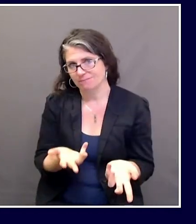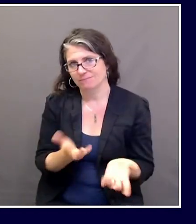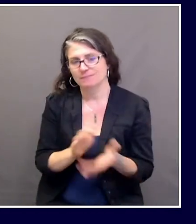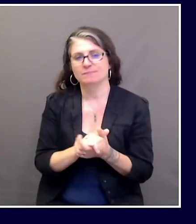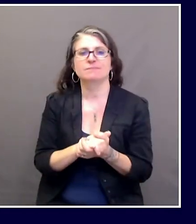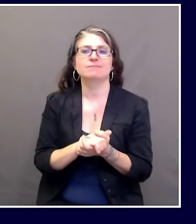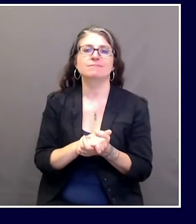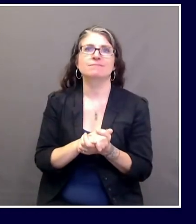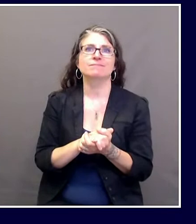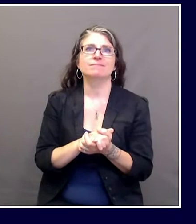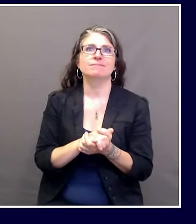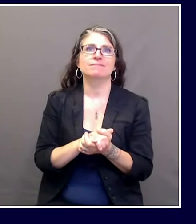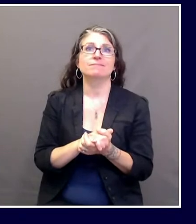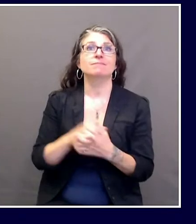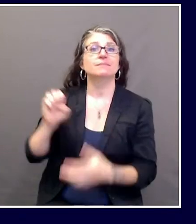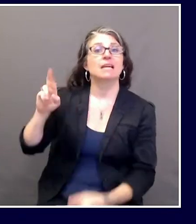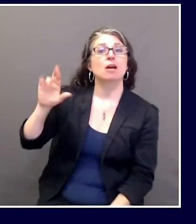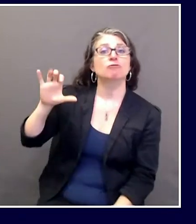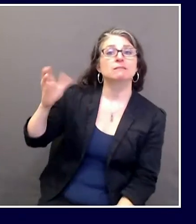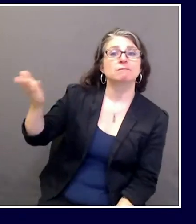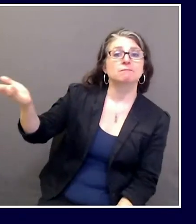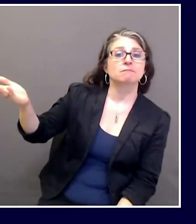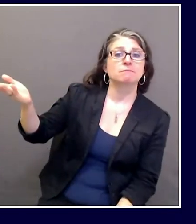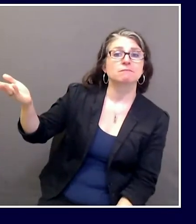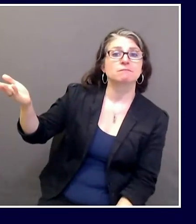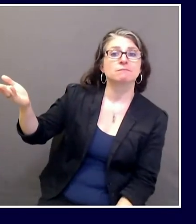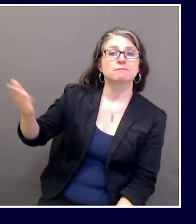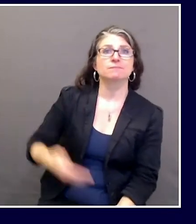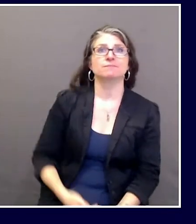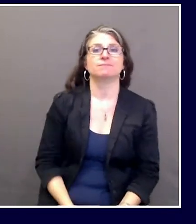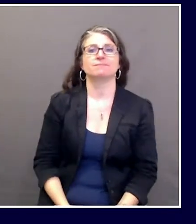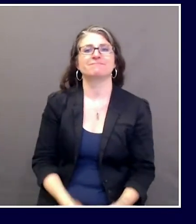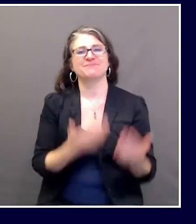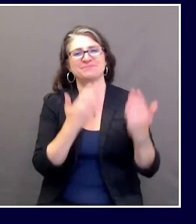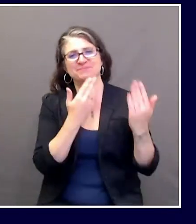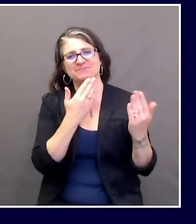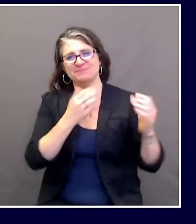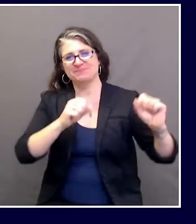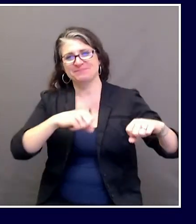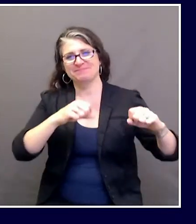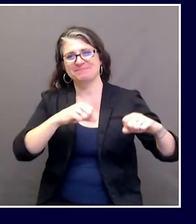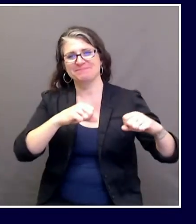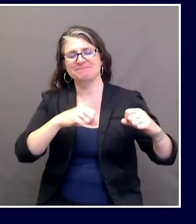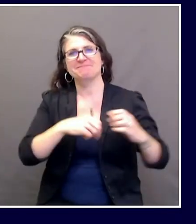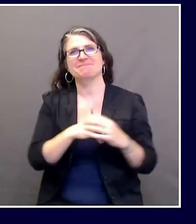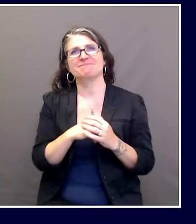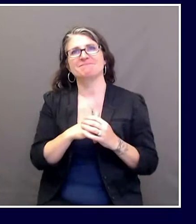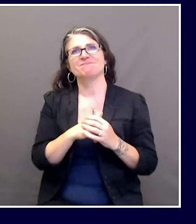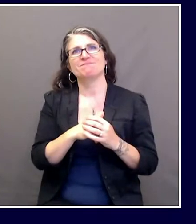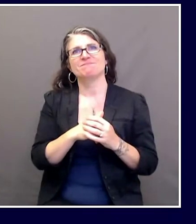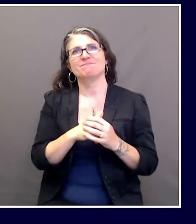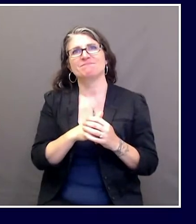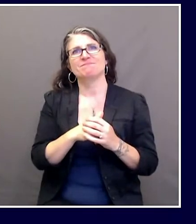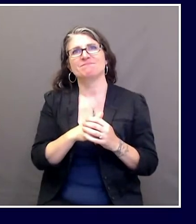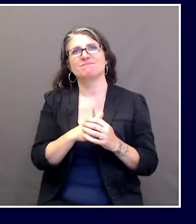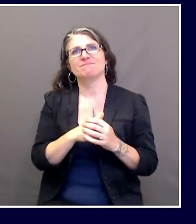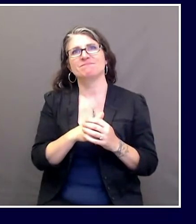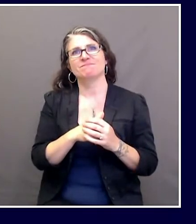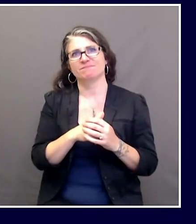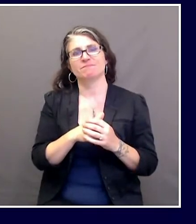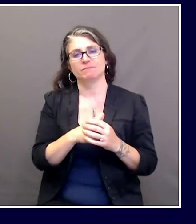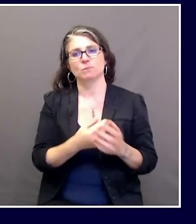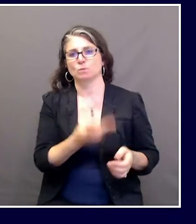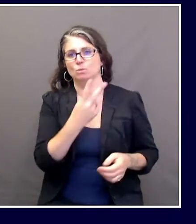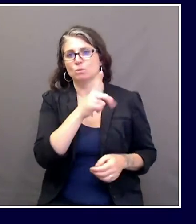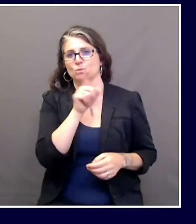to Eric Russell next. Good afternoon, Dr. Shaw, Commissioner Lambrew. Thanks for taking some time. I had 2 questions.